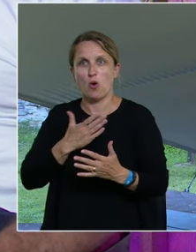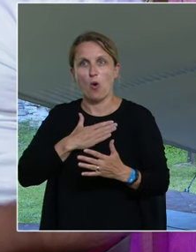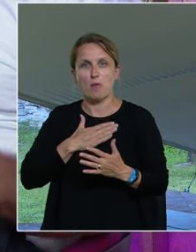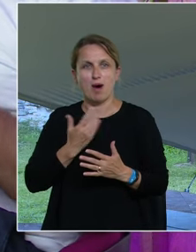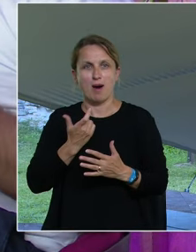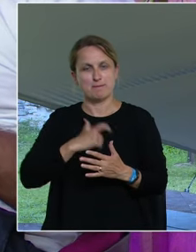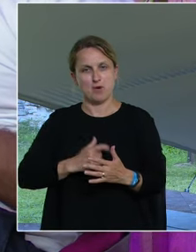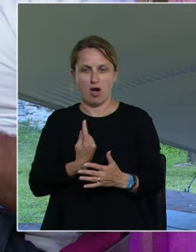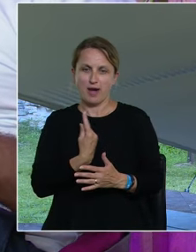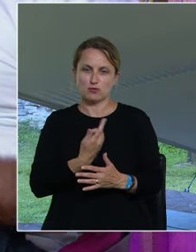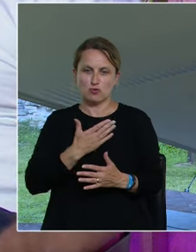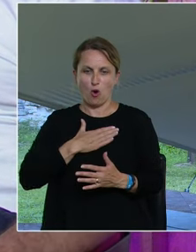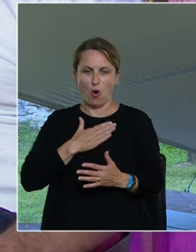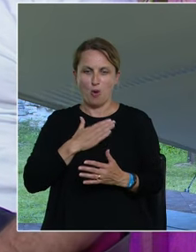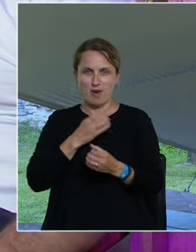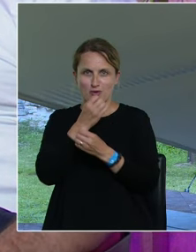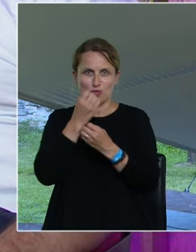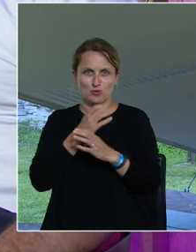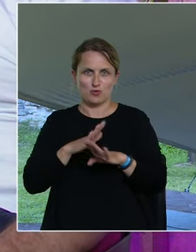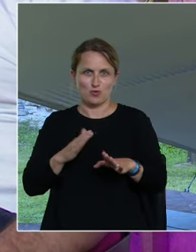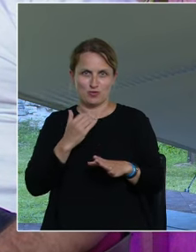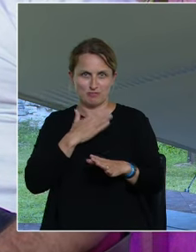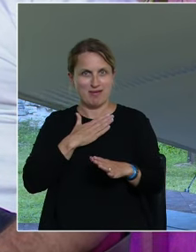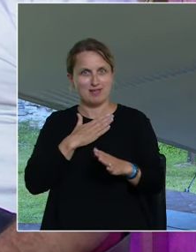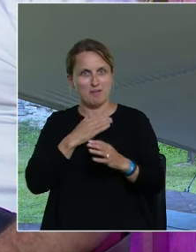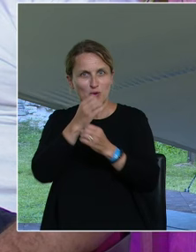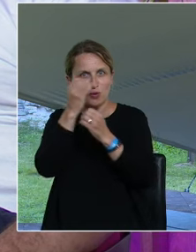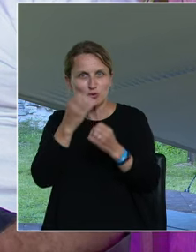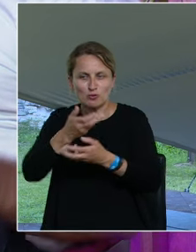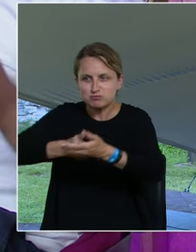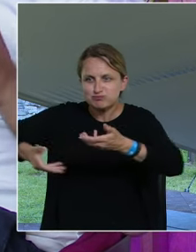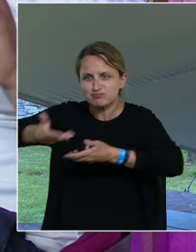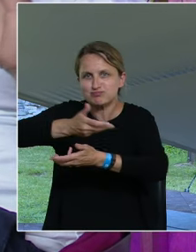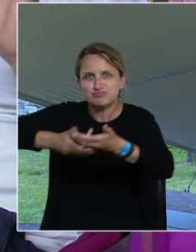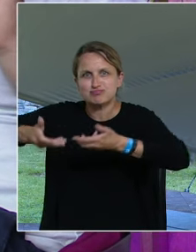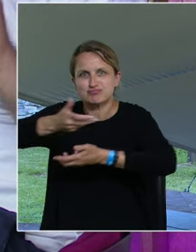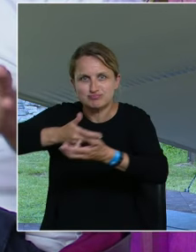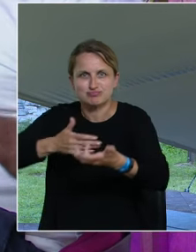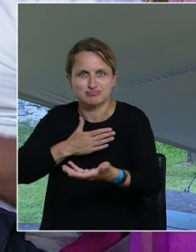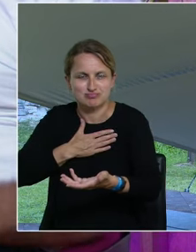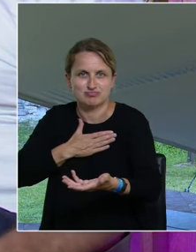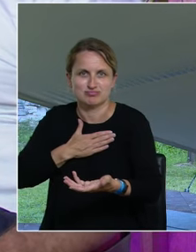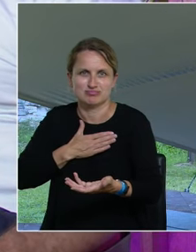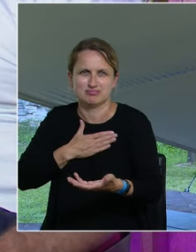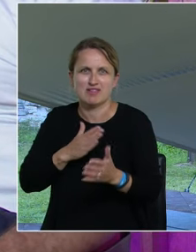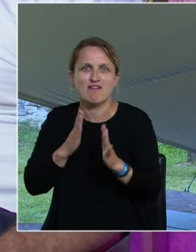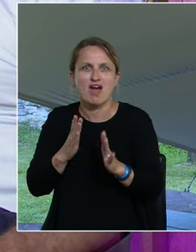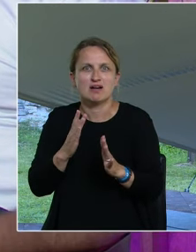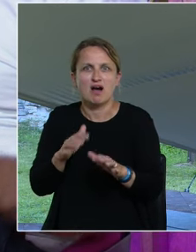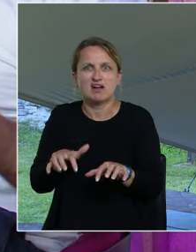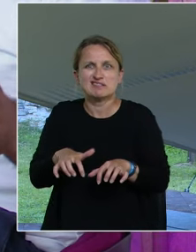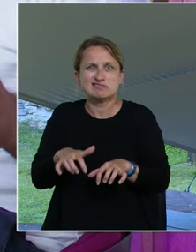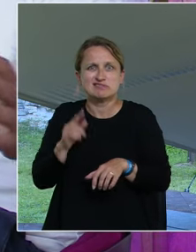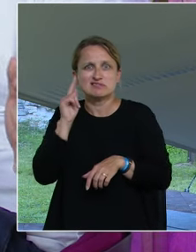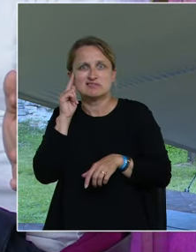here. And that's, you know, not the Mordor we want to really live in. So I think, we shouldn't be too worried about stuff, but, you